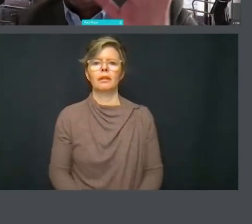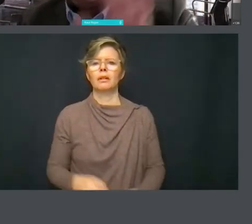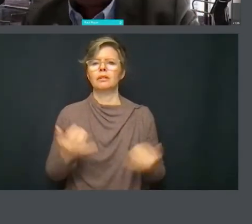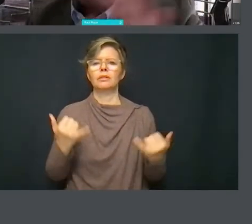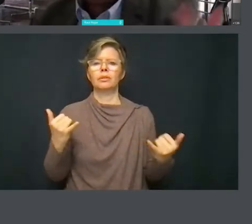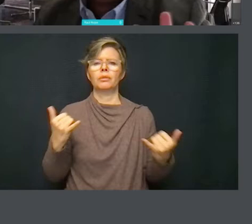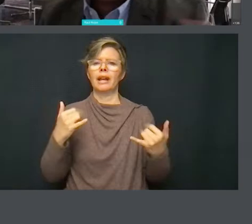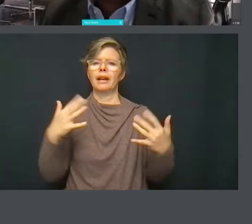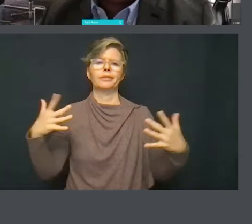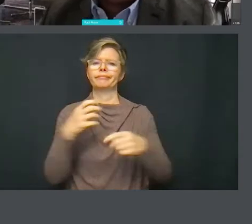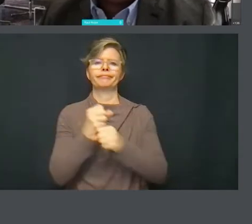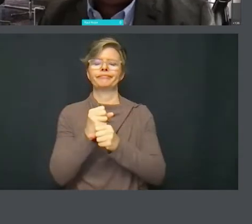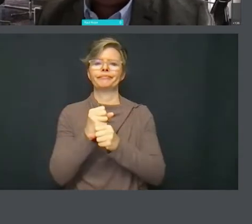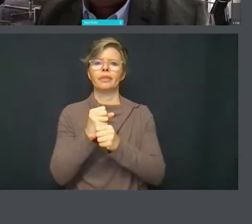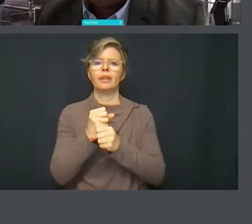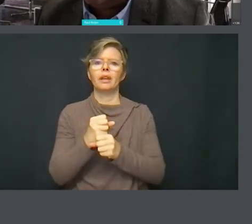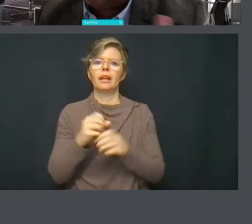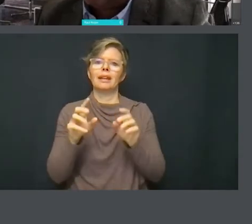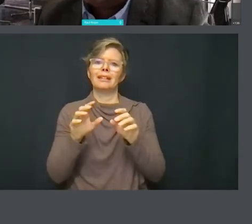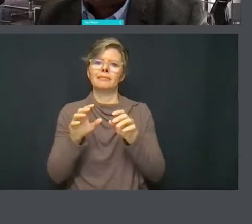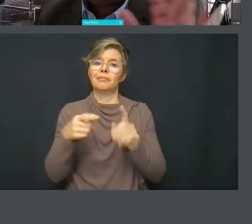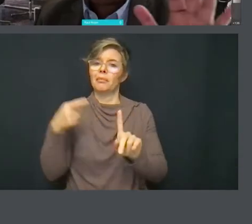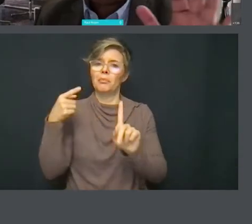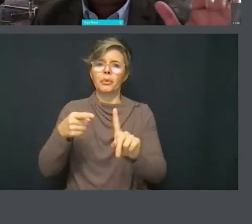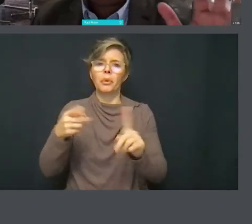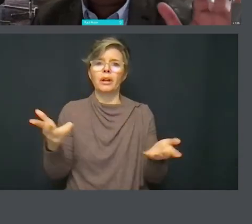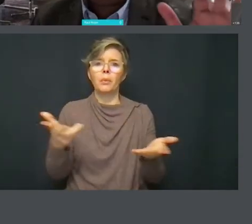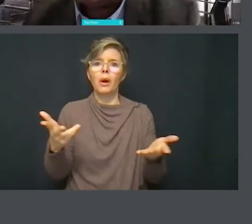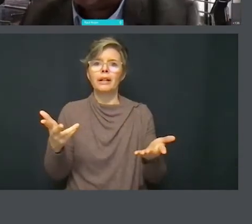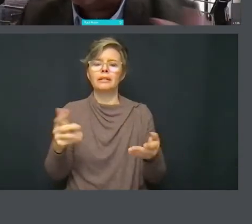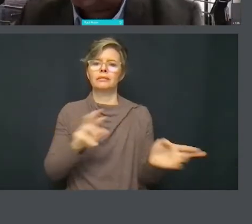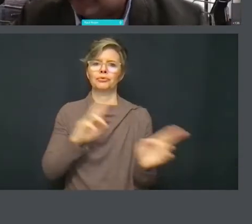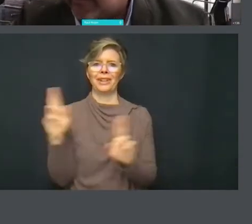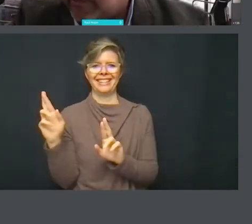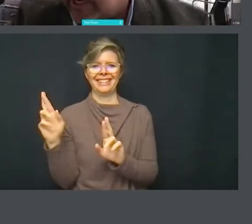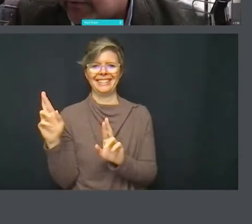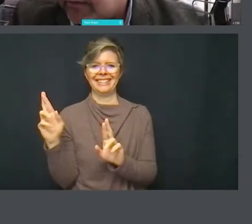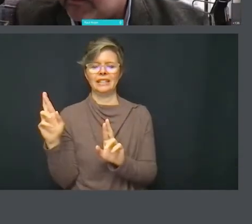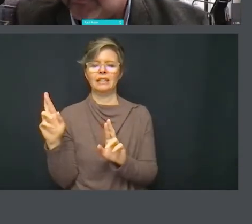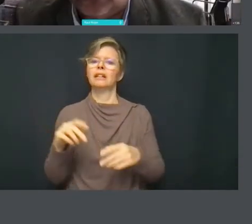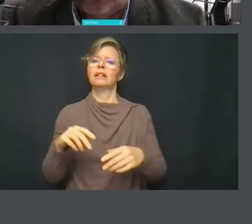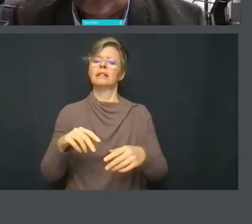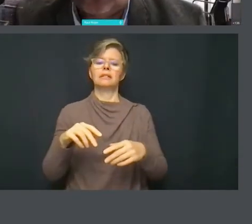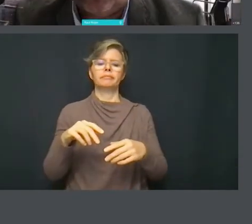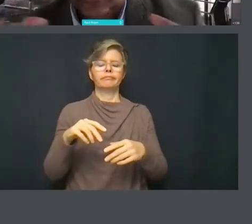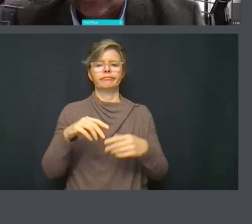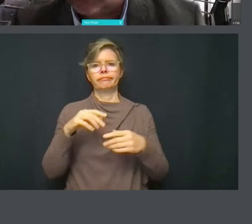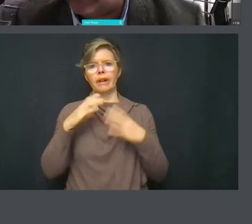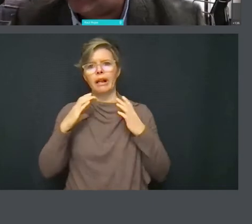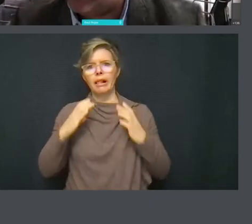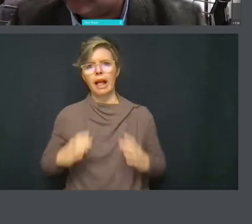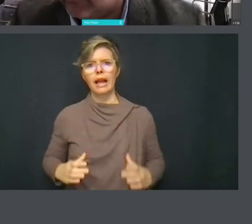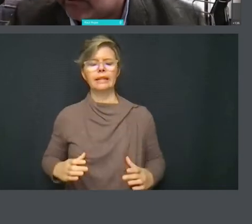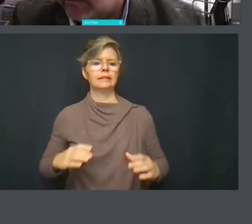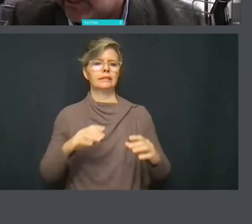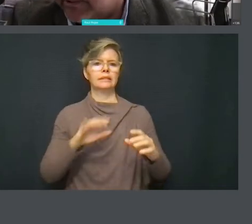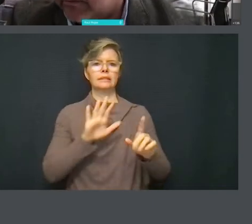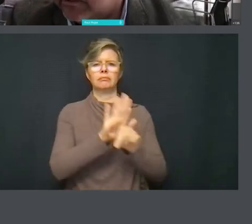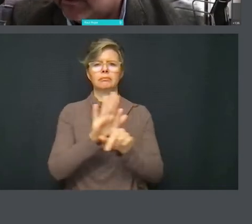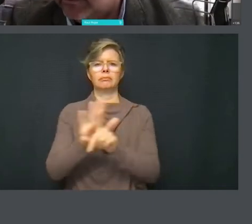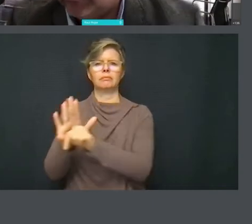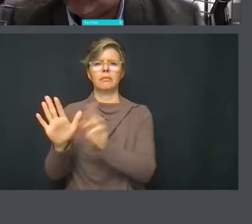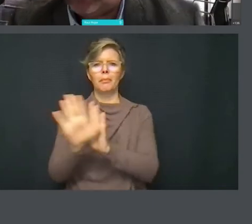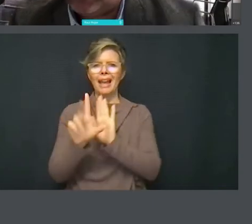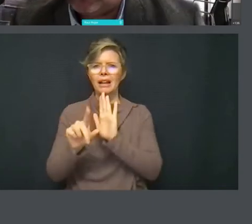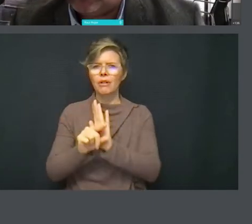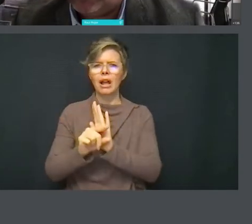piece, I mean, we just basically need to be ready, right? We need to be ready to serve clients from different backgrounds, both linguistic backgrounds, cultural